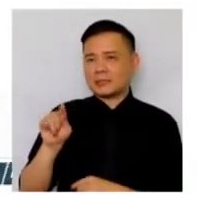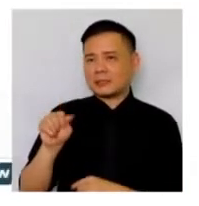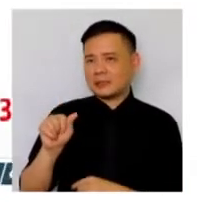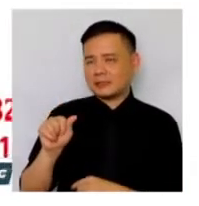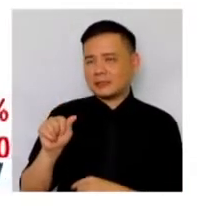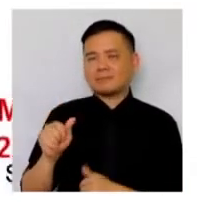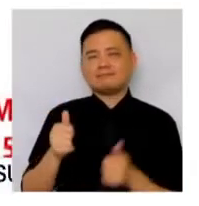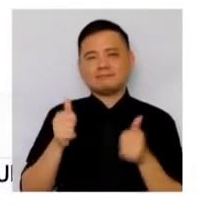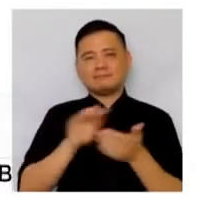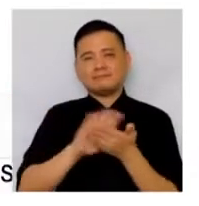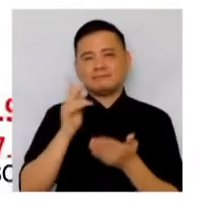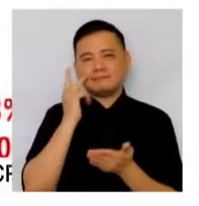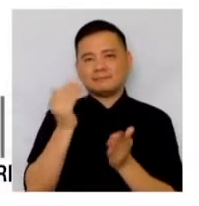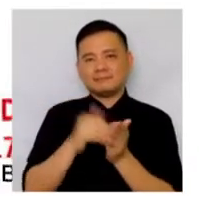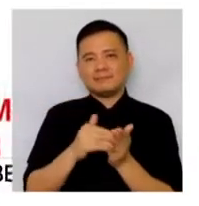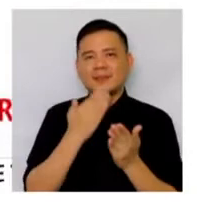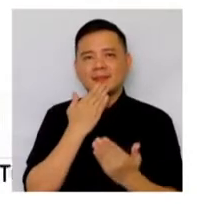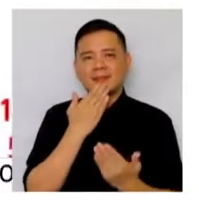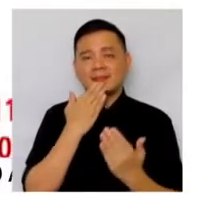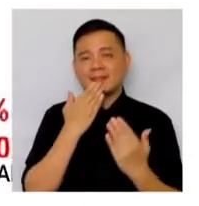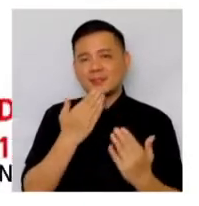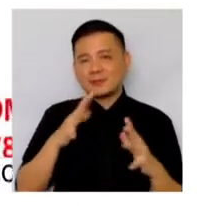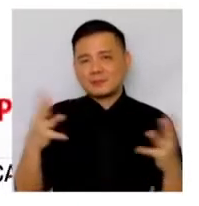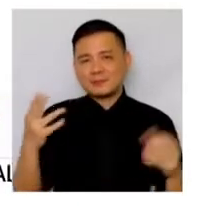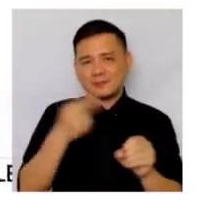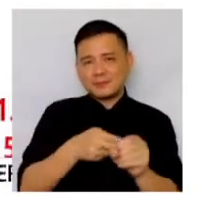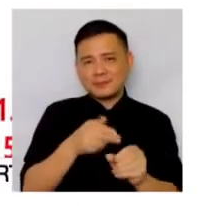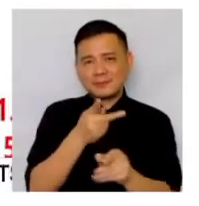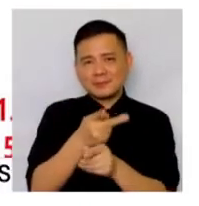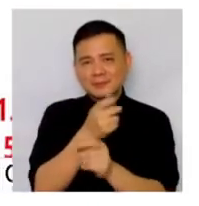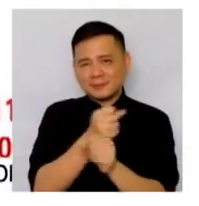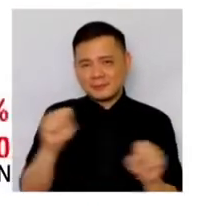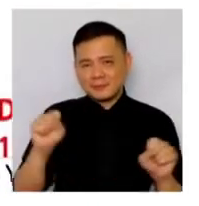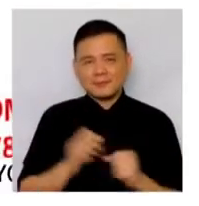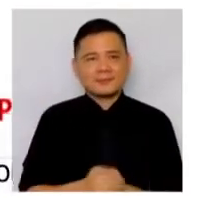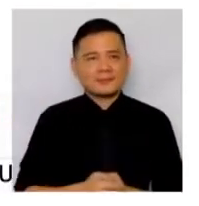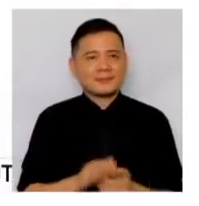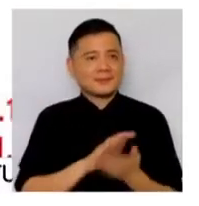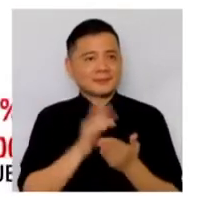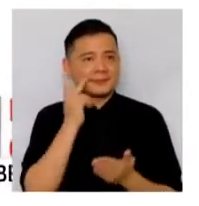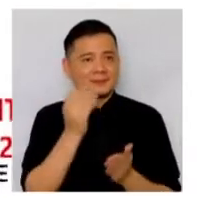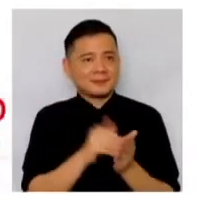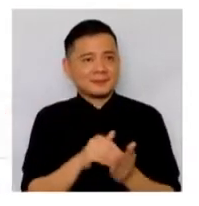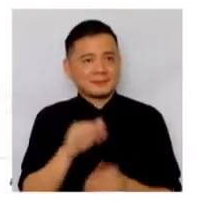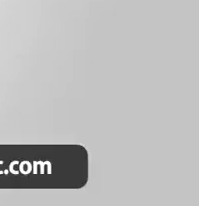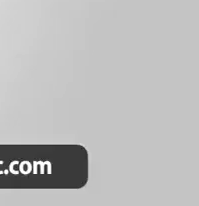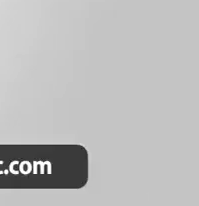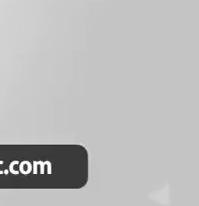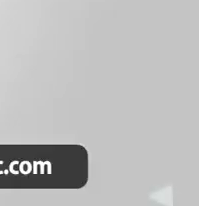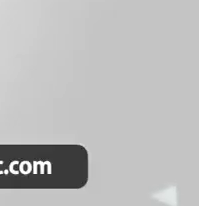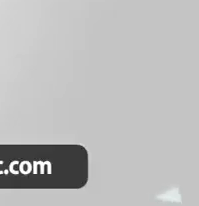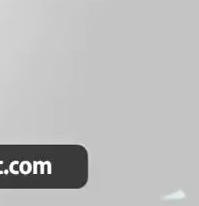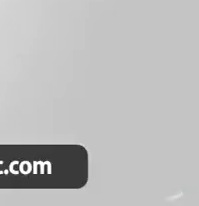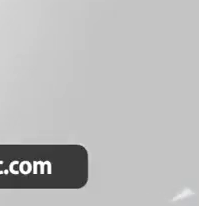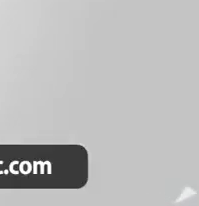said earlier, nice to see you again, and thanks for joining us today. Take care and you keep safe. Nice to see you, Carmina. Bye-bye.